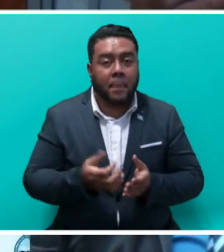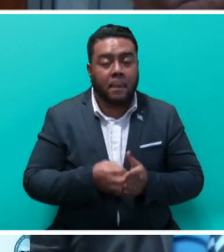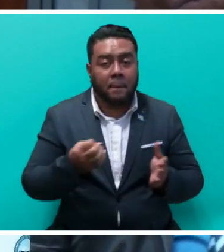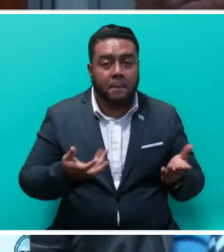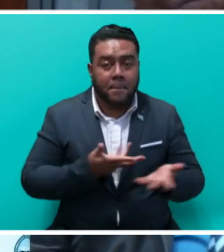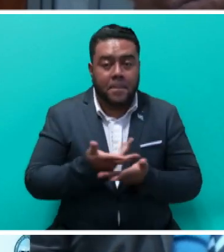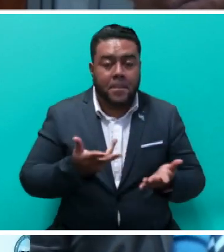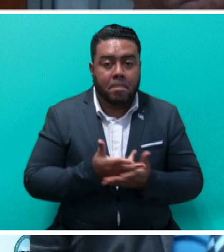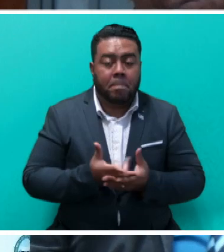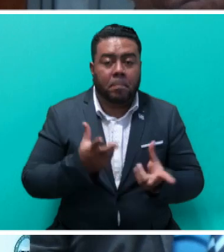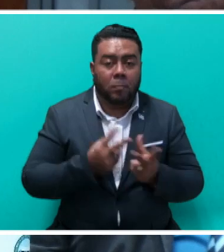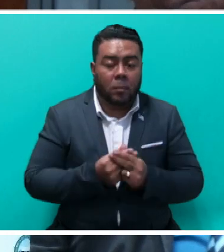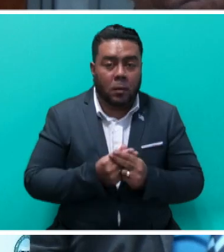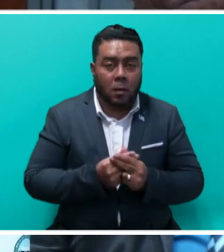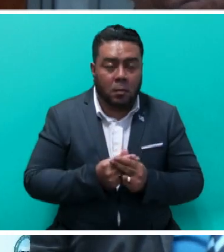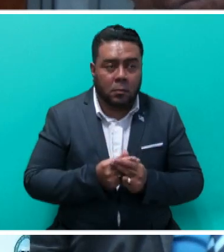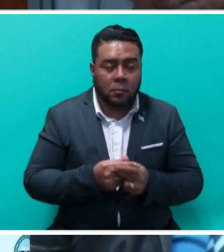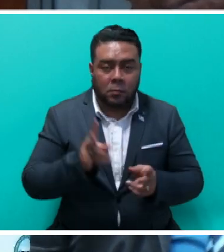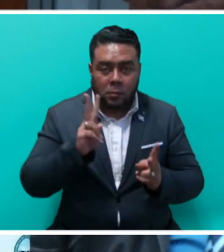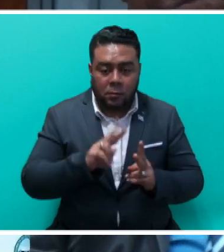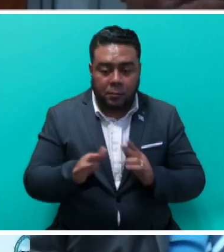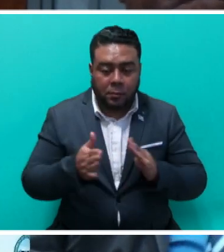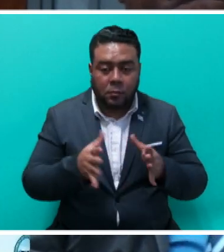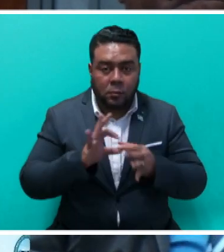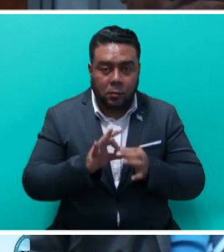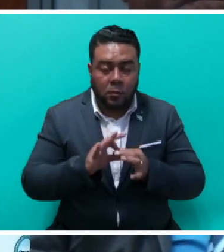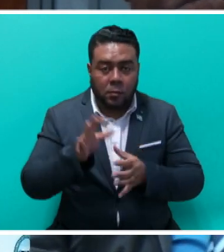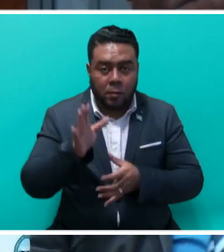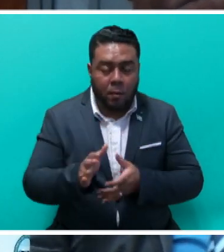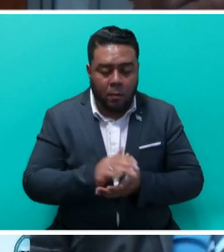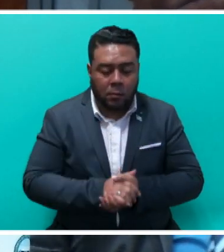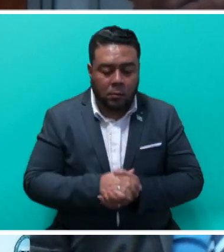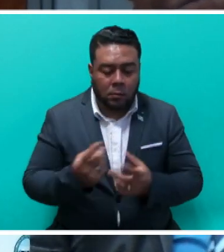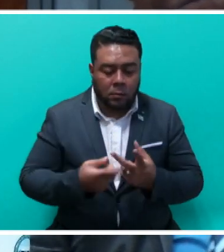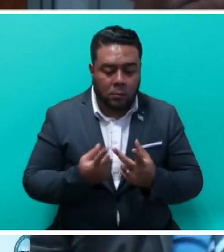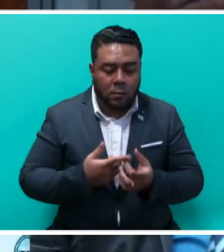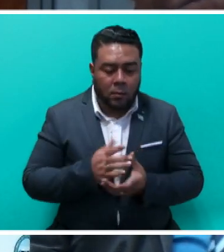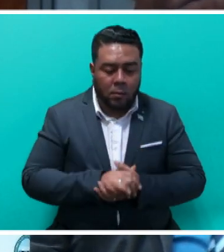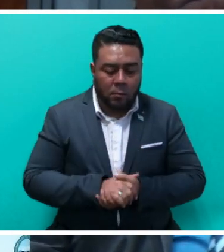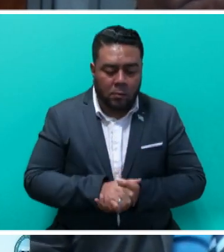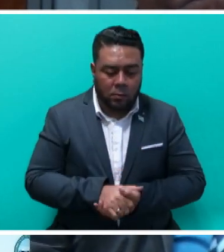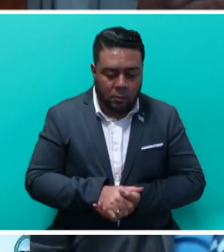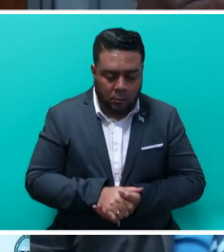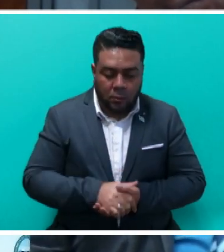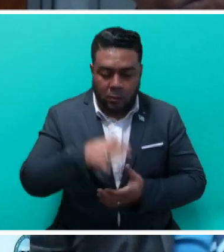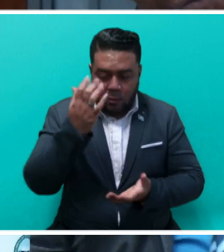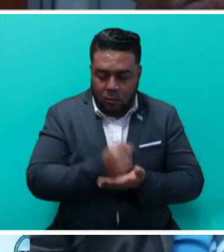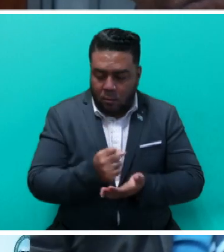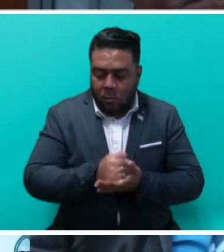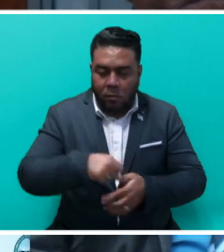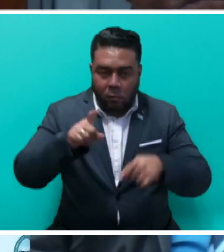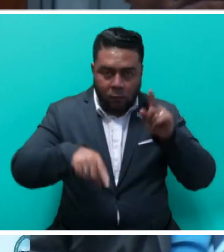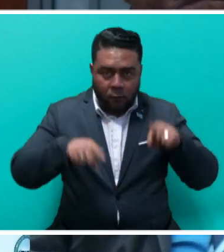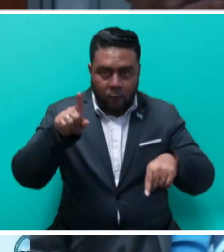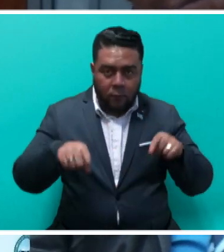with municipal councils, vehicle owners, and other stakeholders, we have identified several key factors contributing to